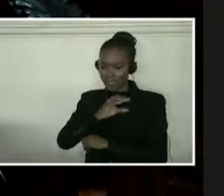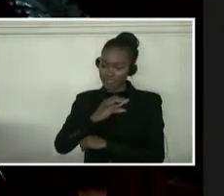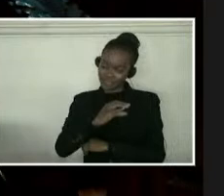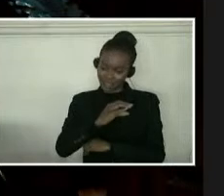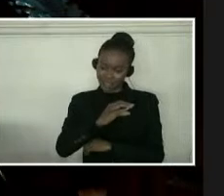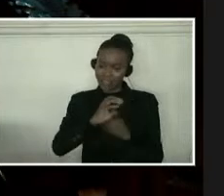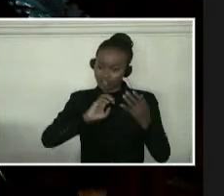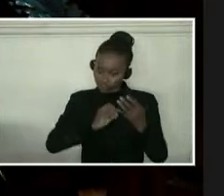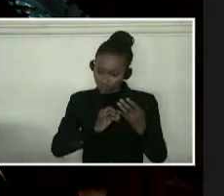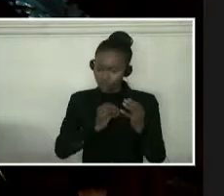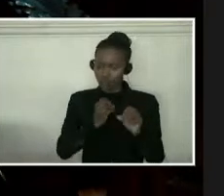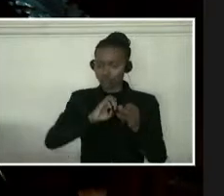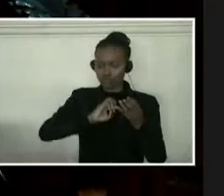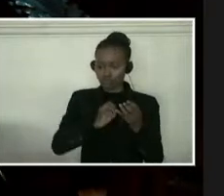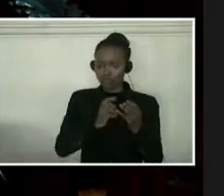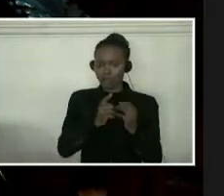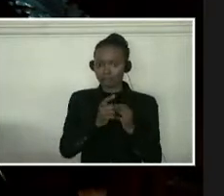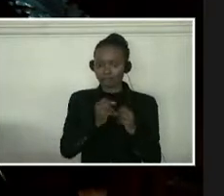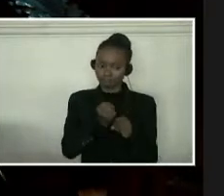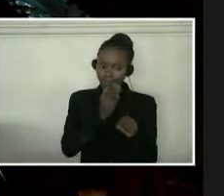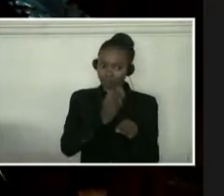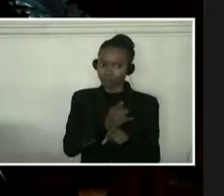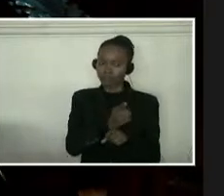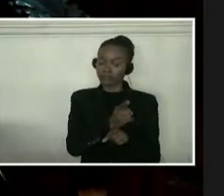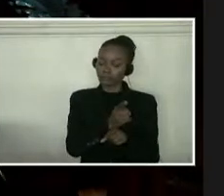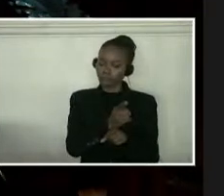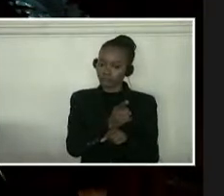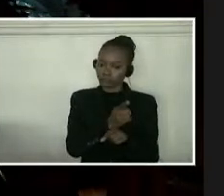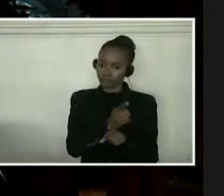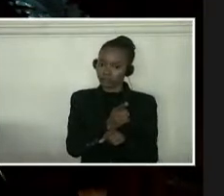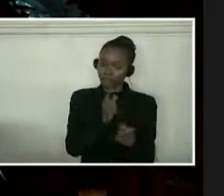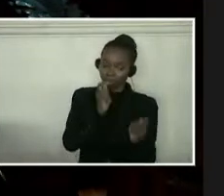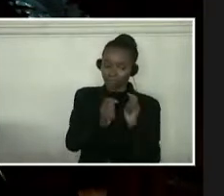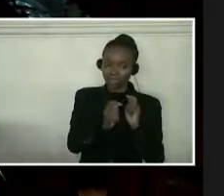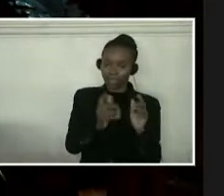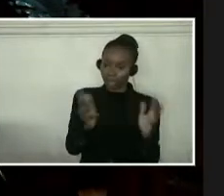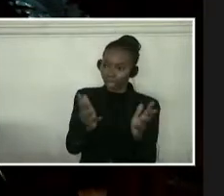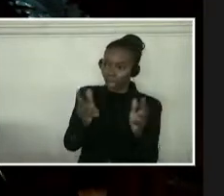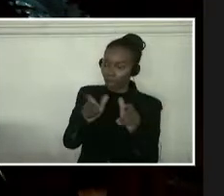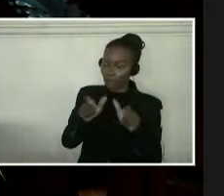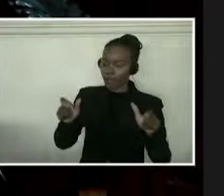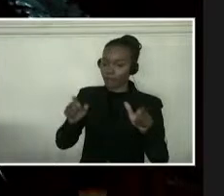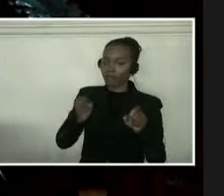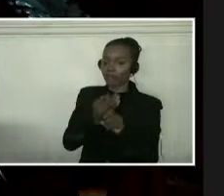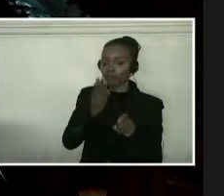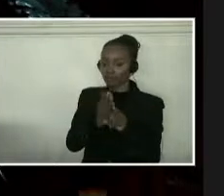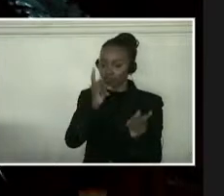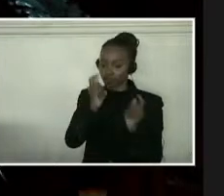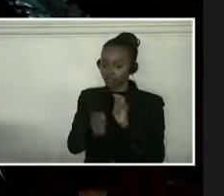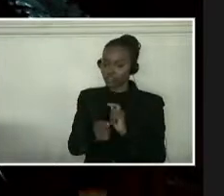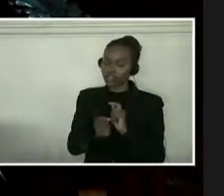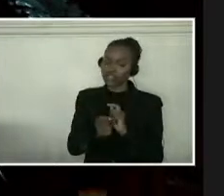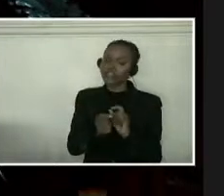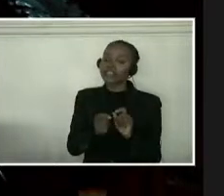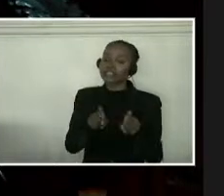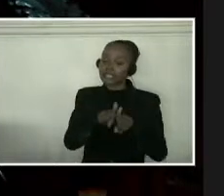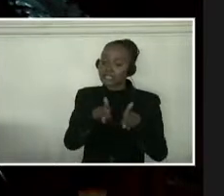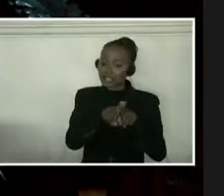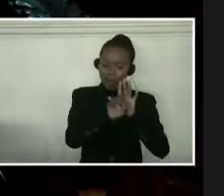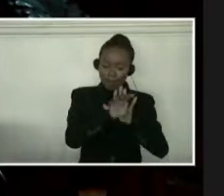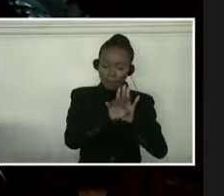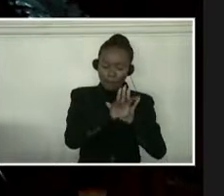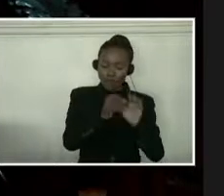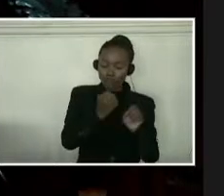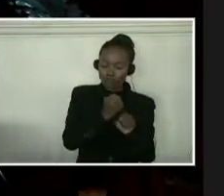underspending in this department also feeling vacant post will assist department to feel its mandate diligently